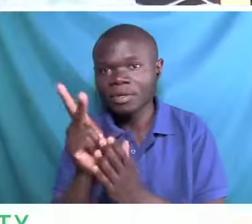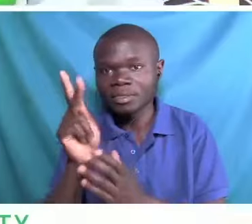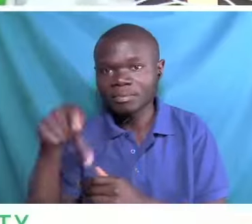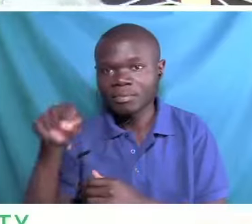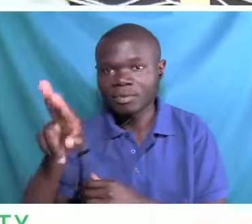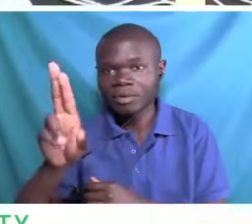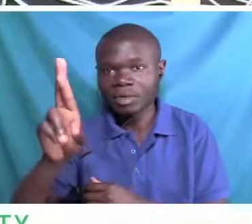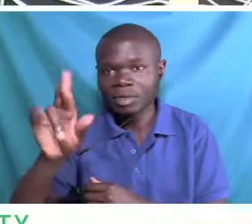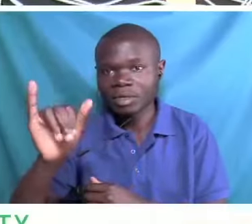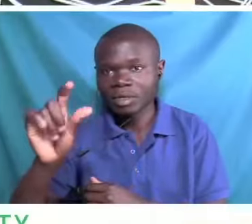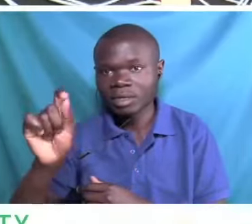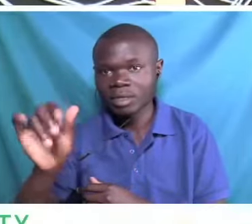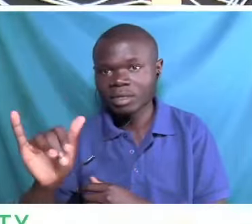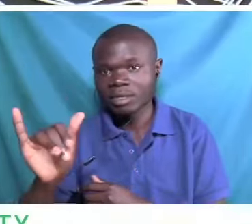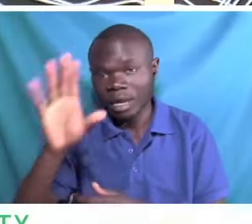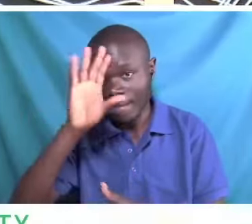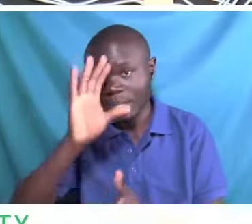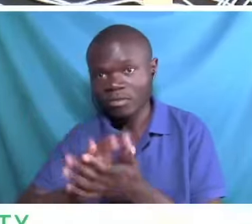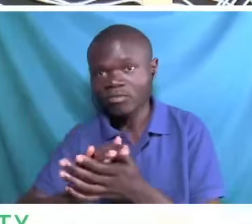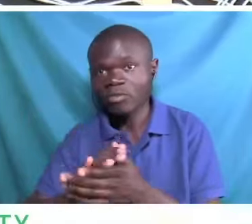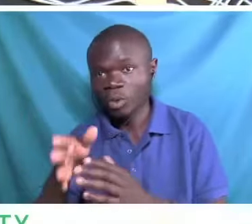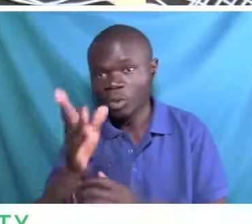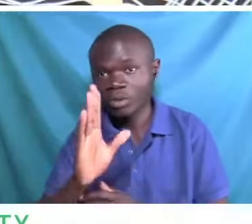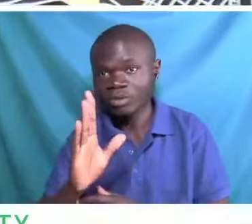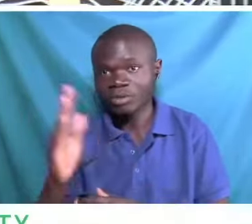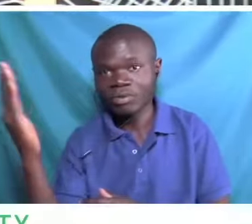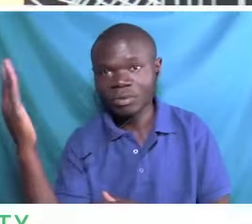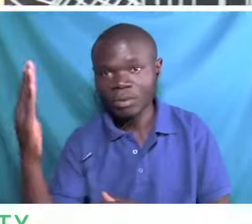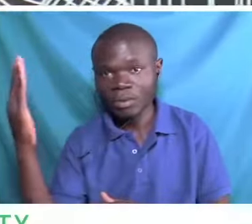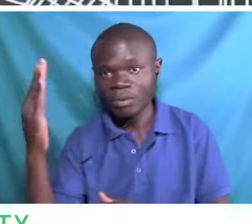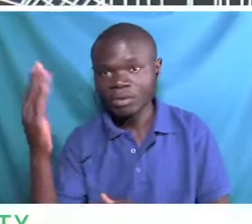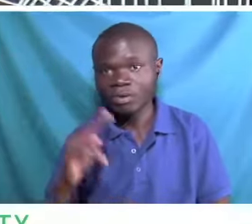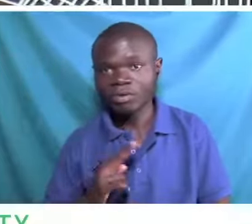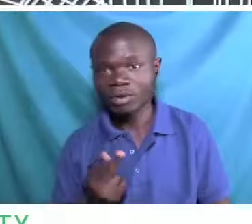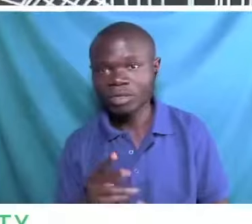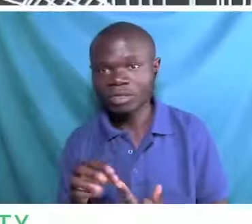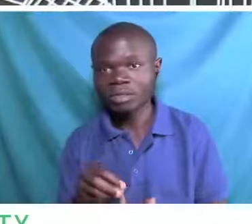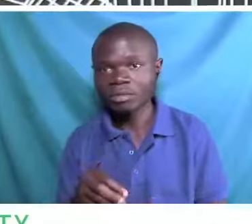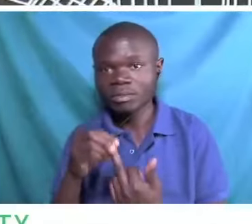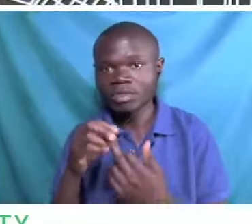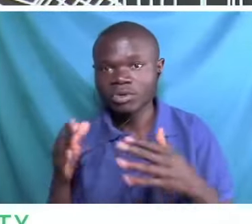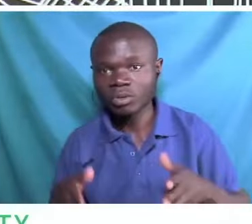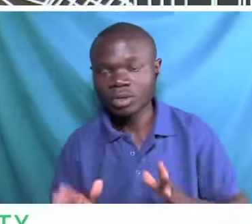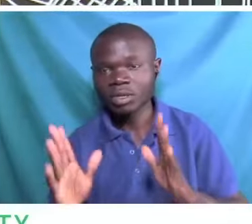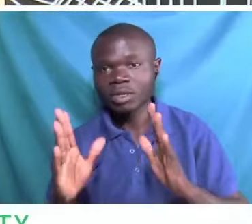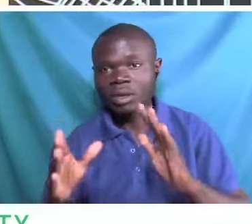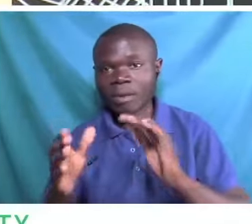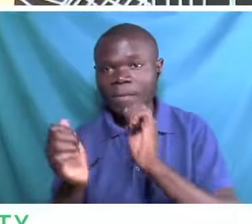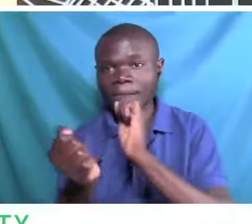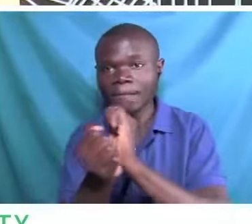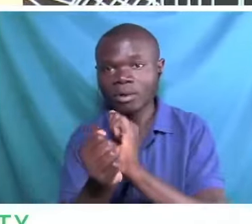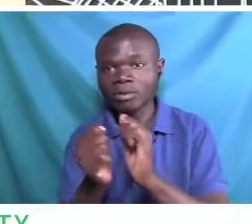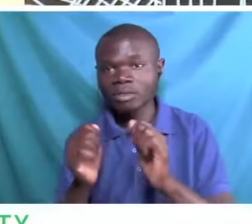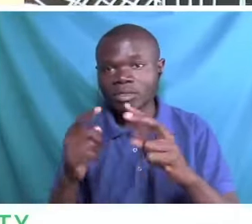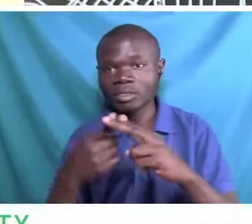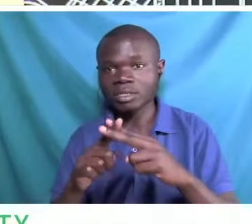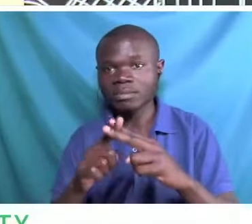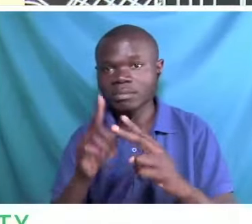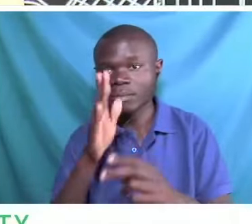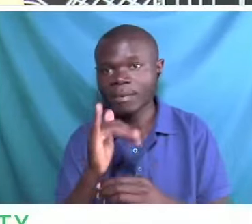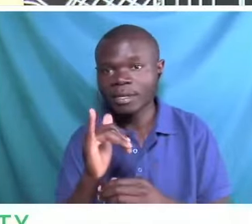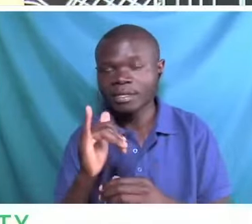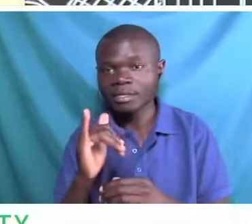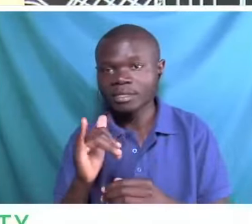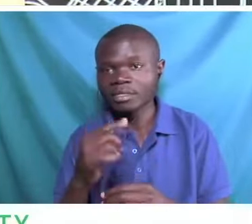believe that God is going to minister to us in a special way. Now, Paul begins by saying that if you are raised